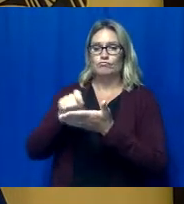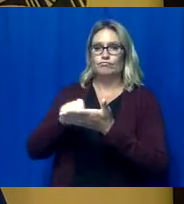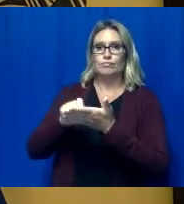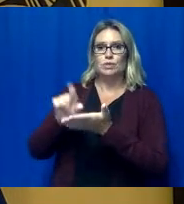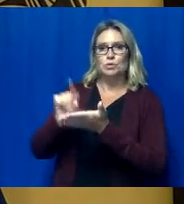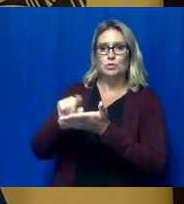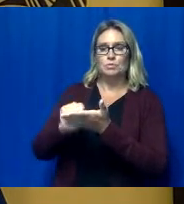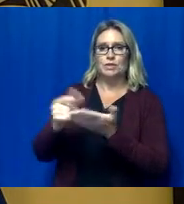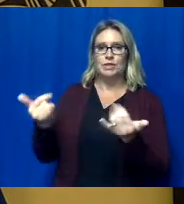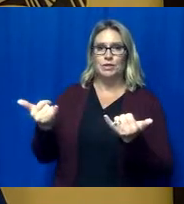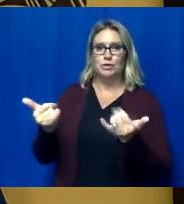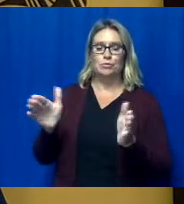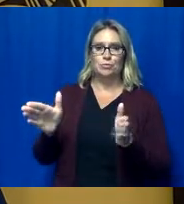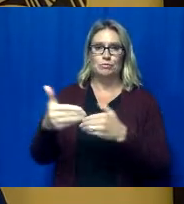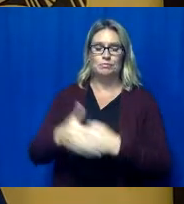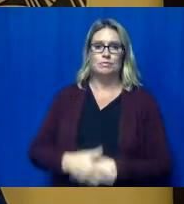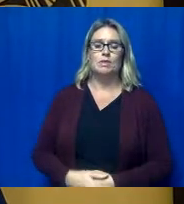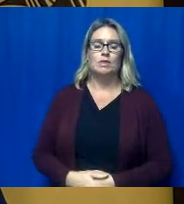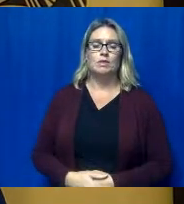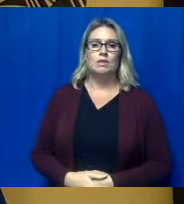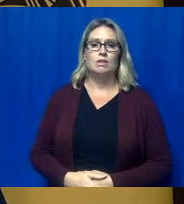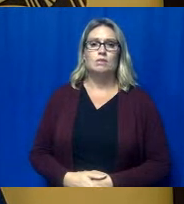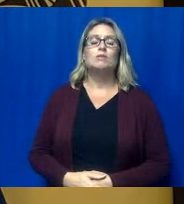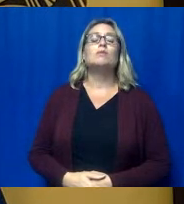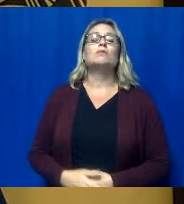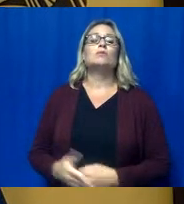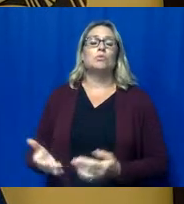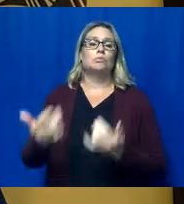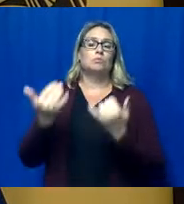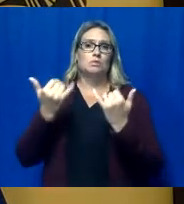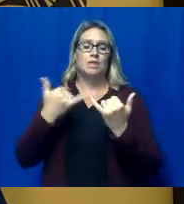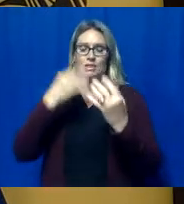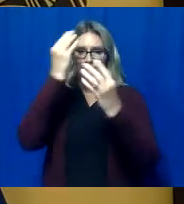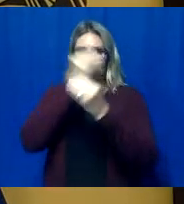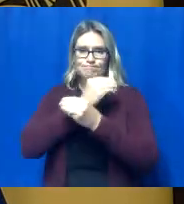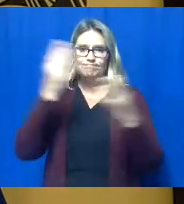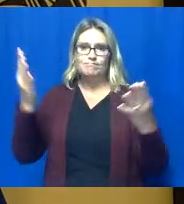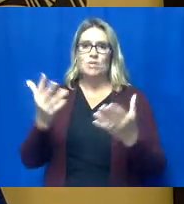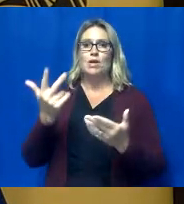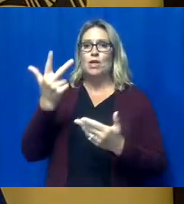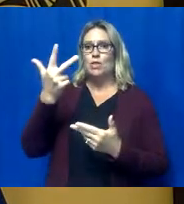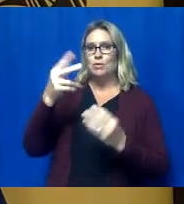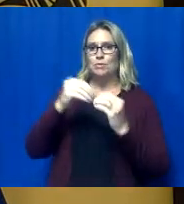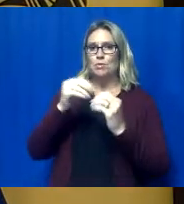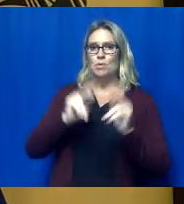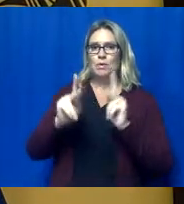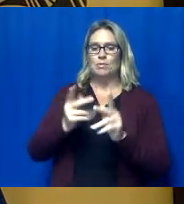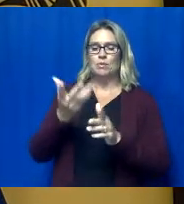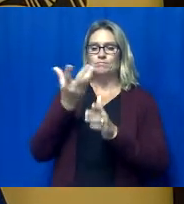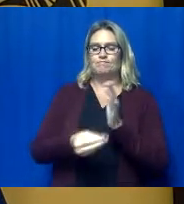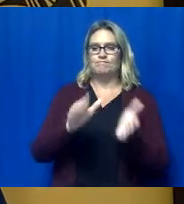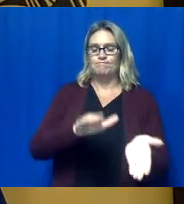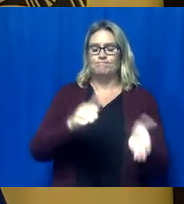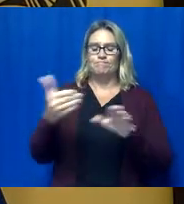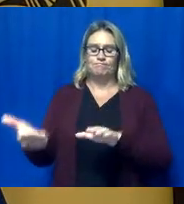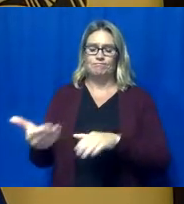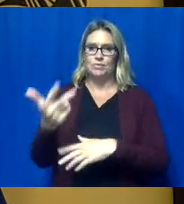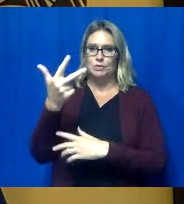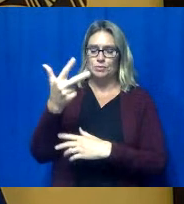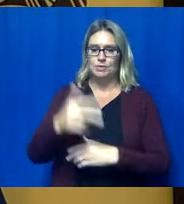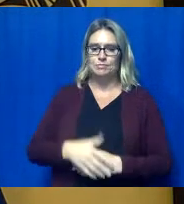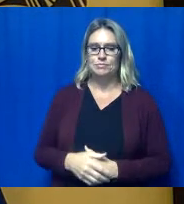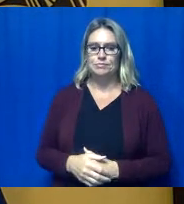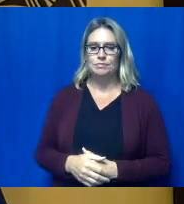Bad duty to inform you that 3 more New Brunswickers have passed away as a result of COVID-19. This includes a